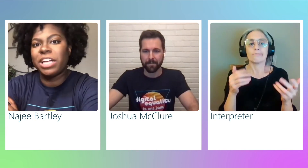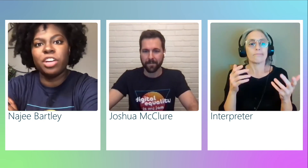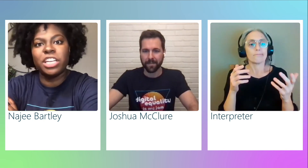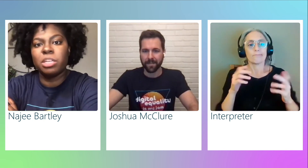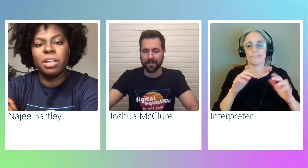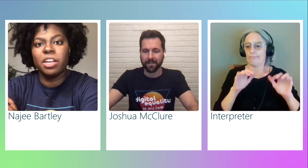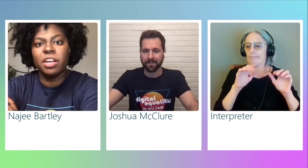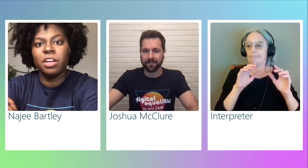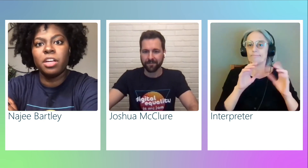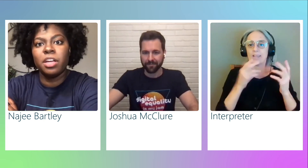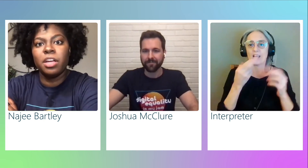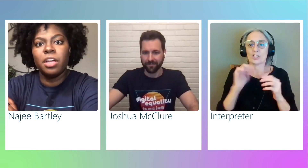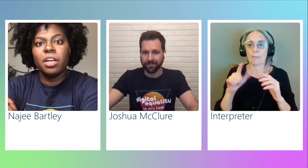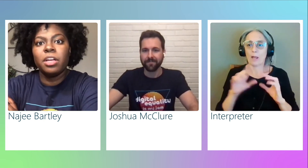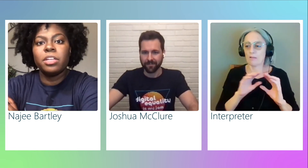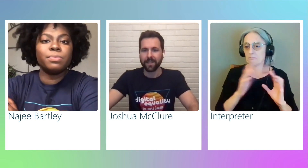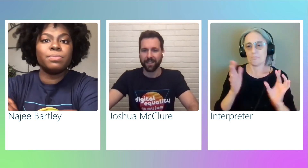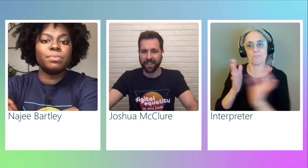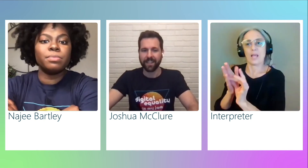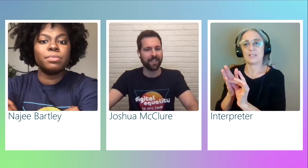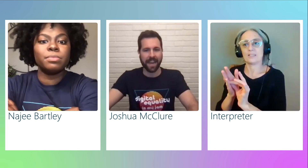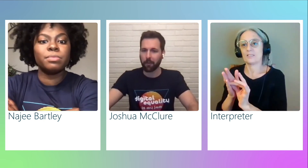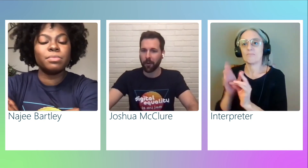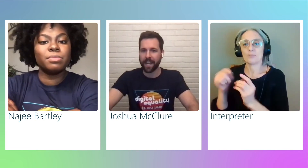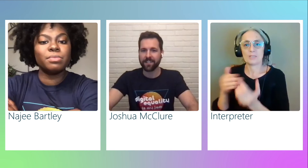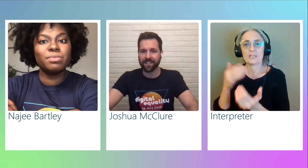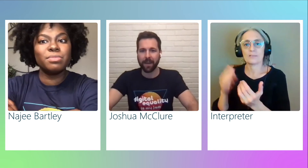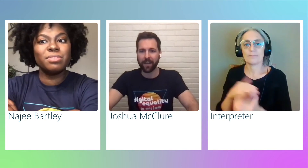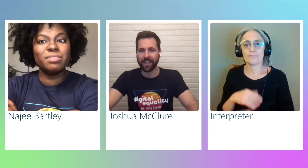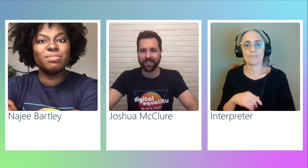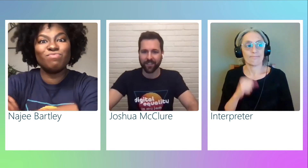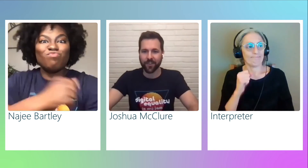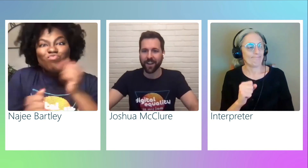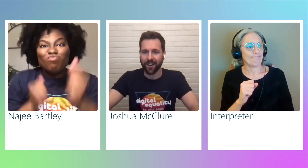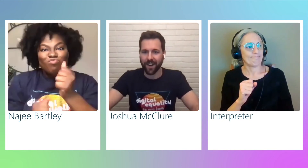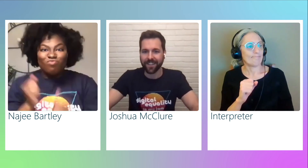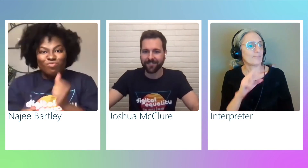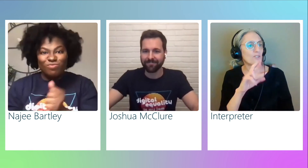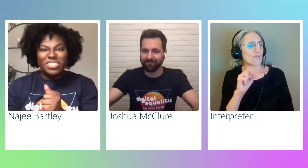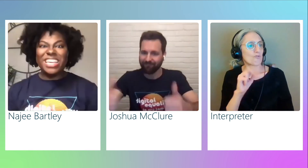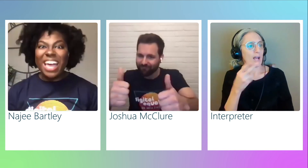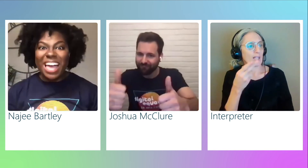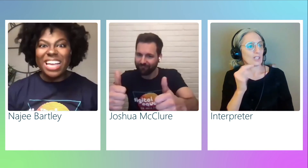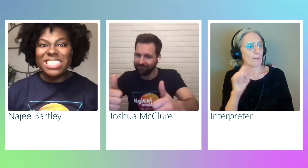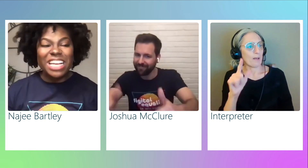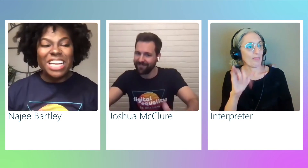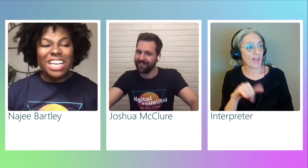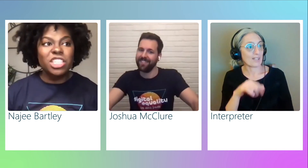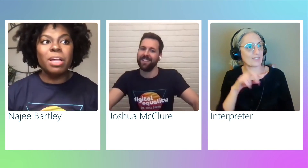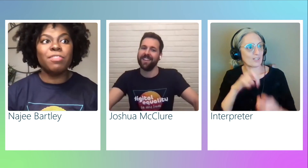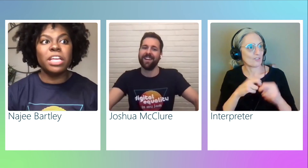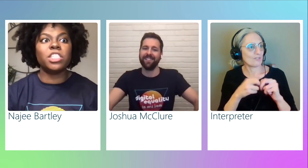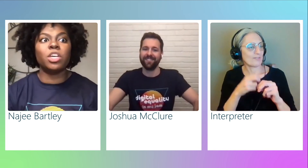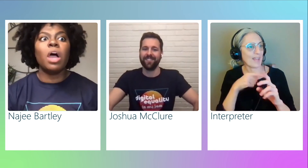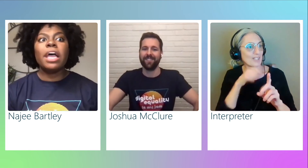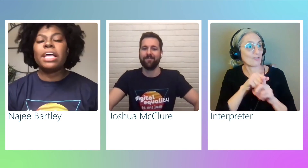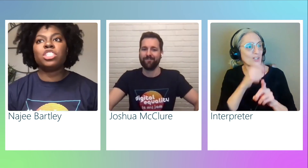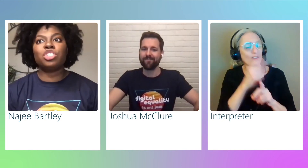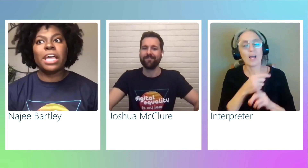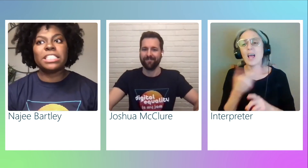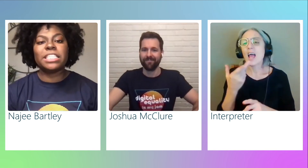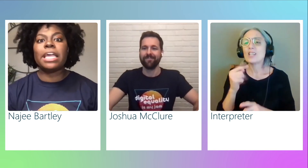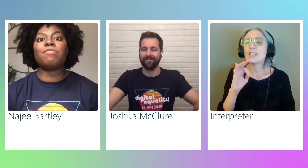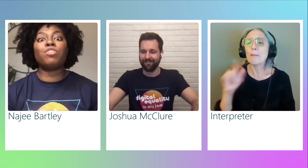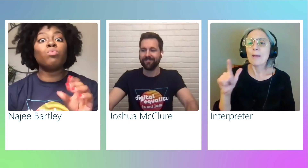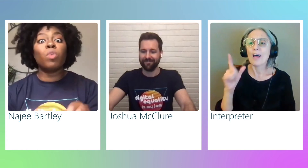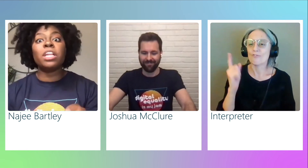your HTML in there. Get to that raw HTML. That's the trick, right? Yeah, get to the HTML if you need to, and just